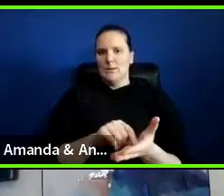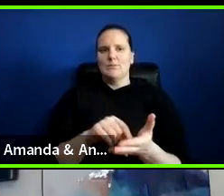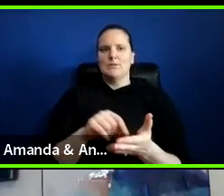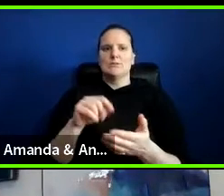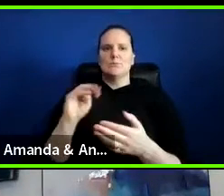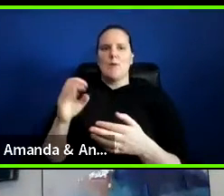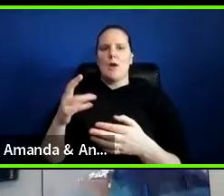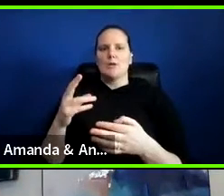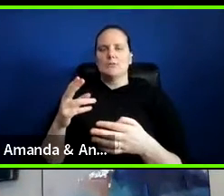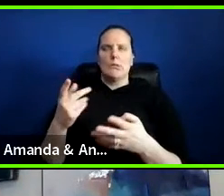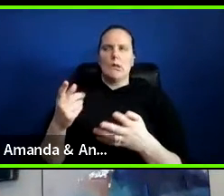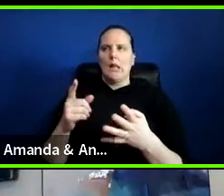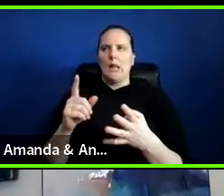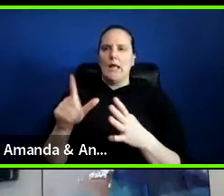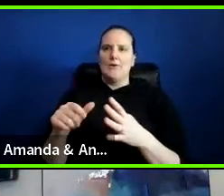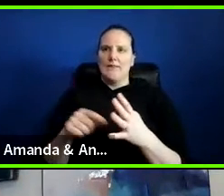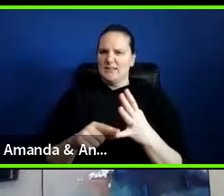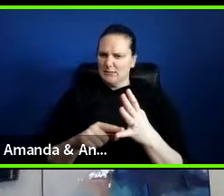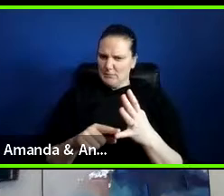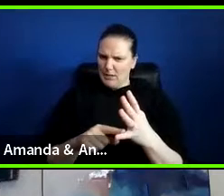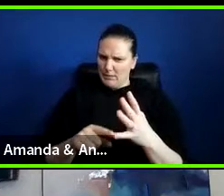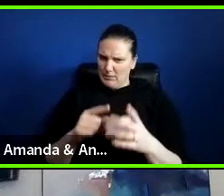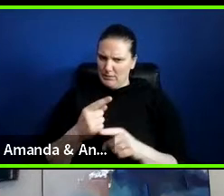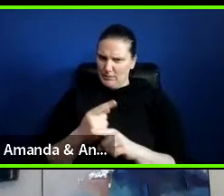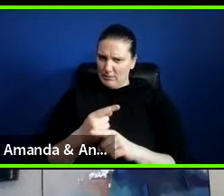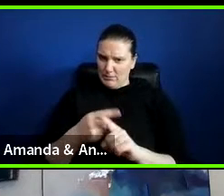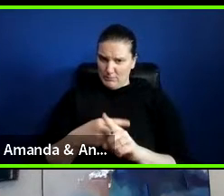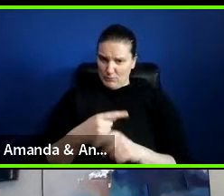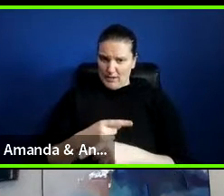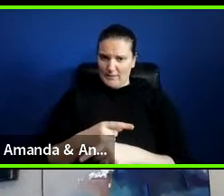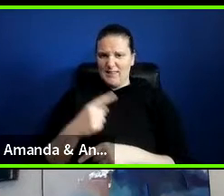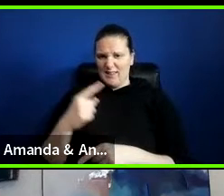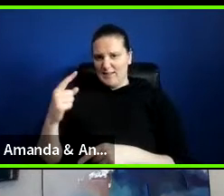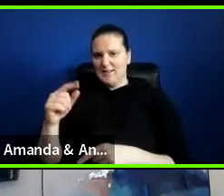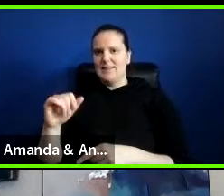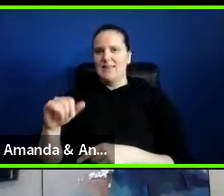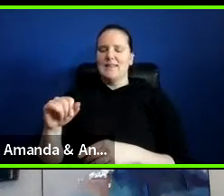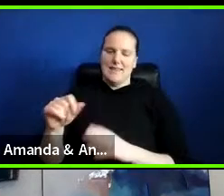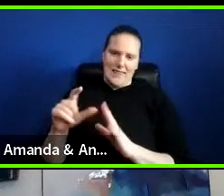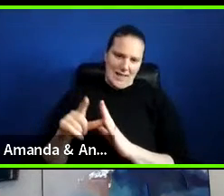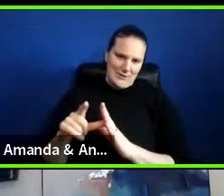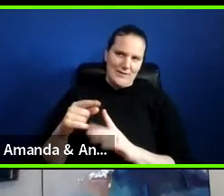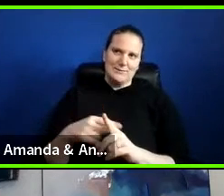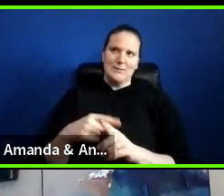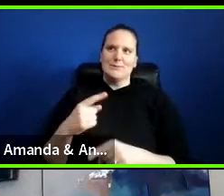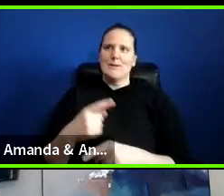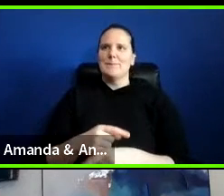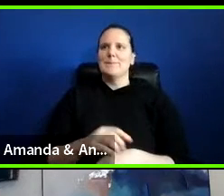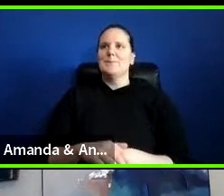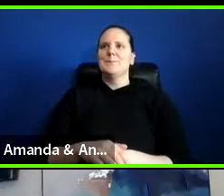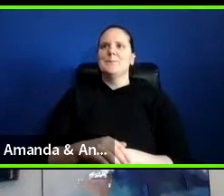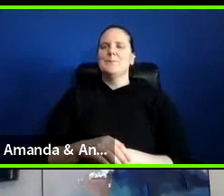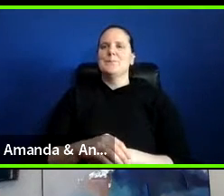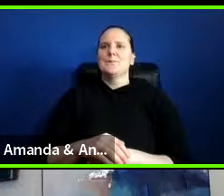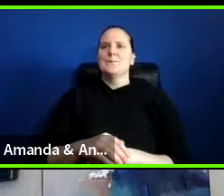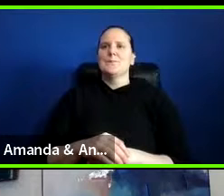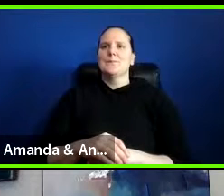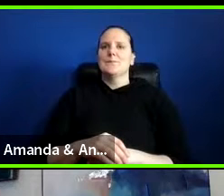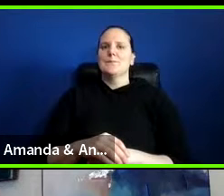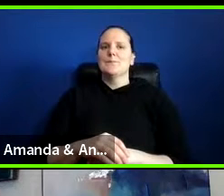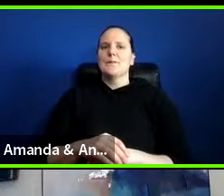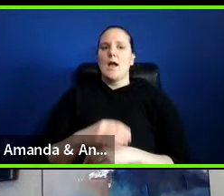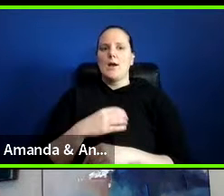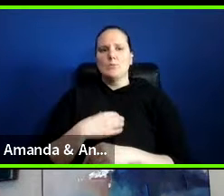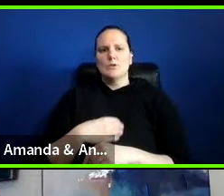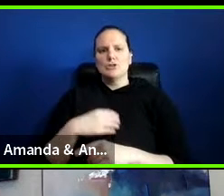later this month, I guess. Is that what you said? I think that's what you said. Yes, later this month. Okay. So I wish